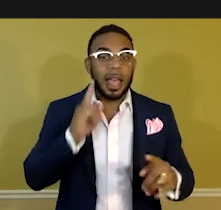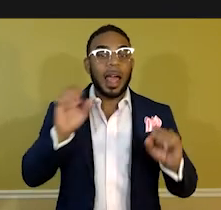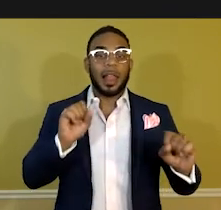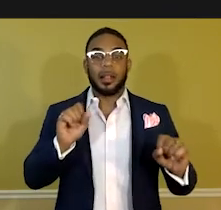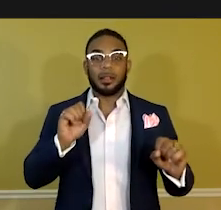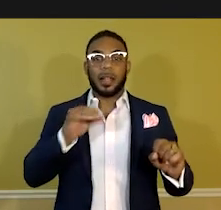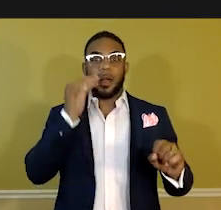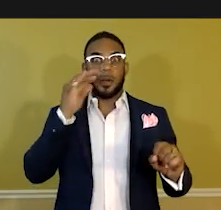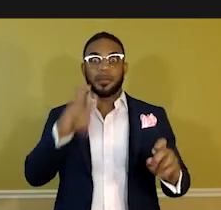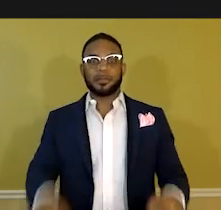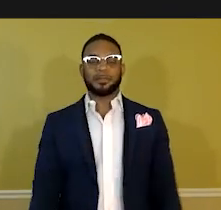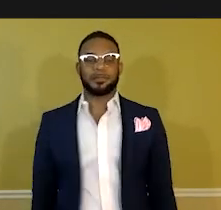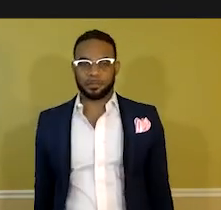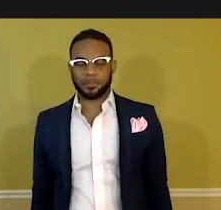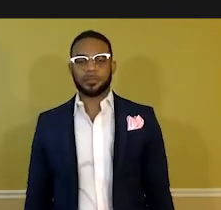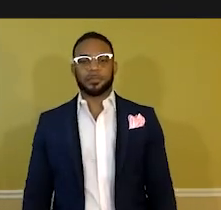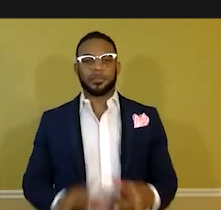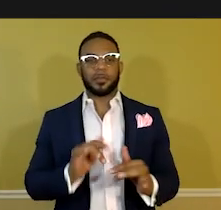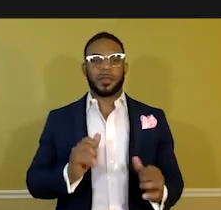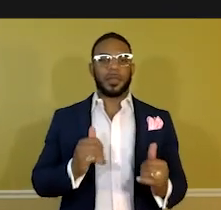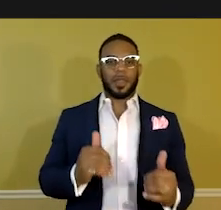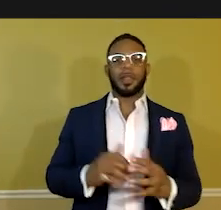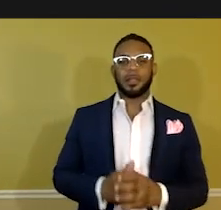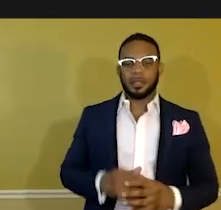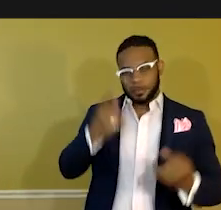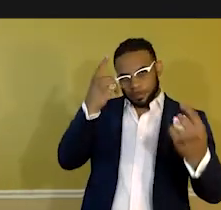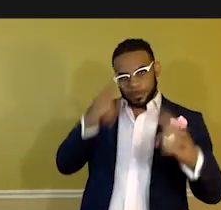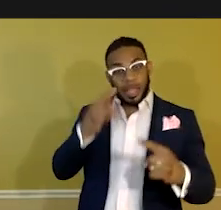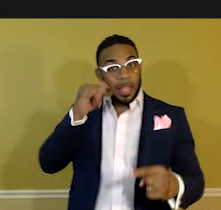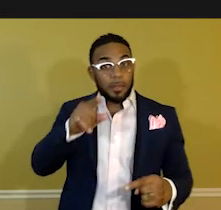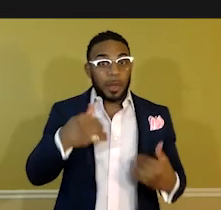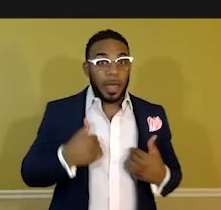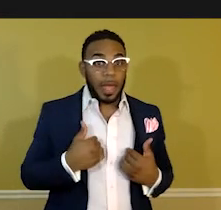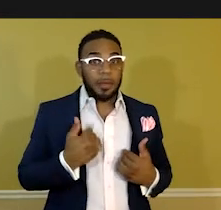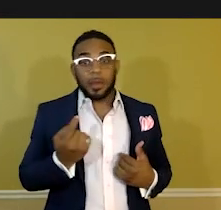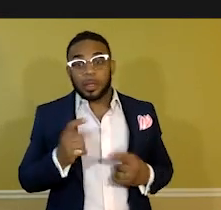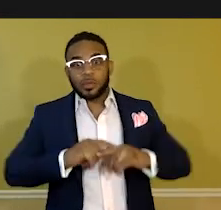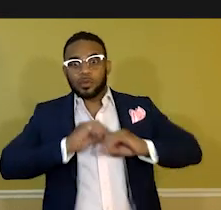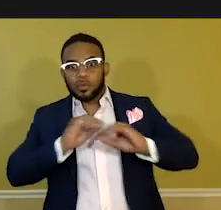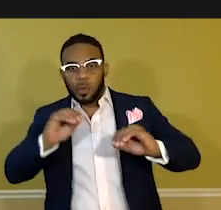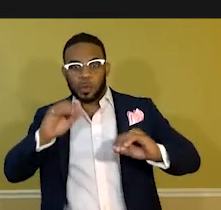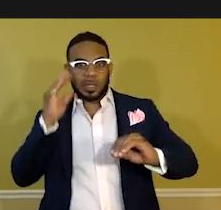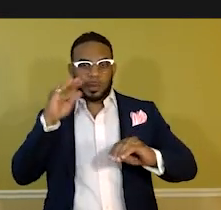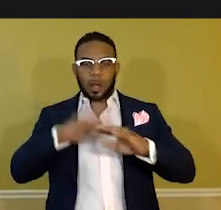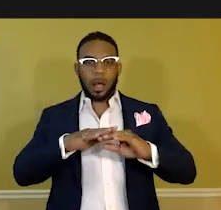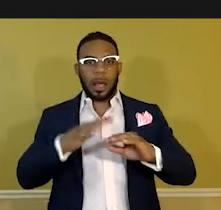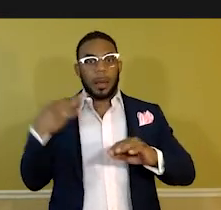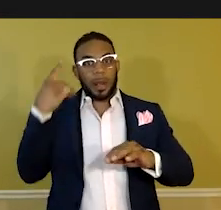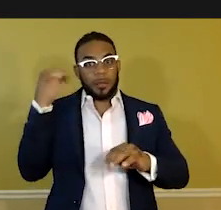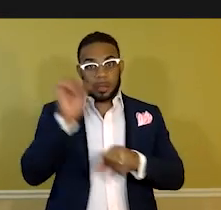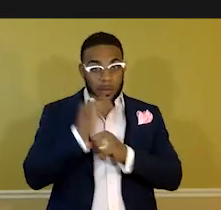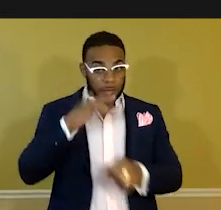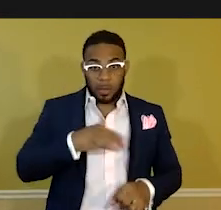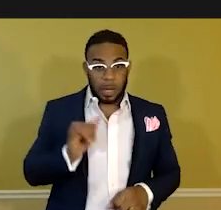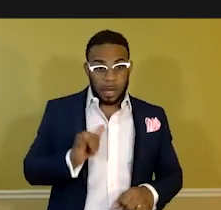loud at home, say I can relate. Um, if you have little to no experience when applying for jobs, if you